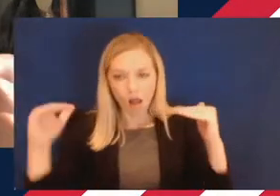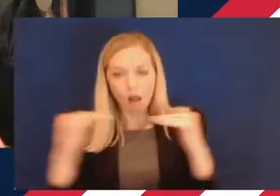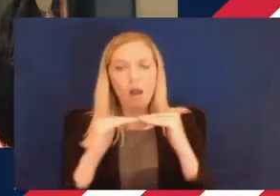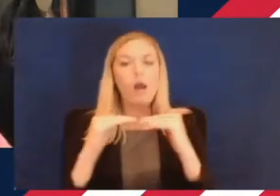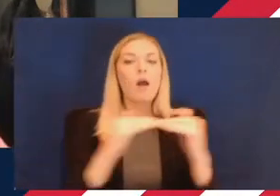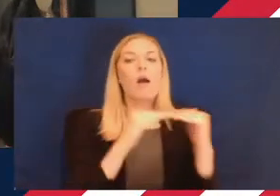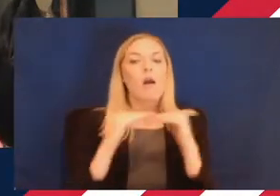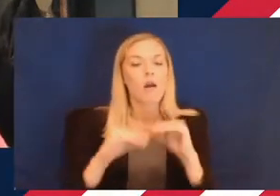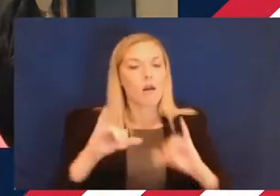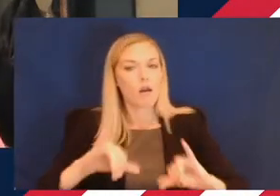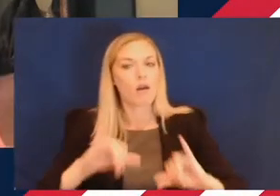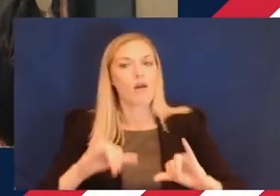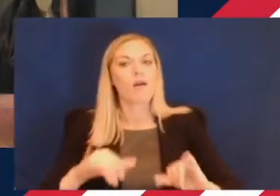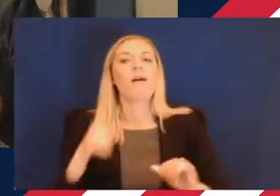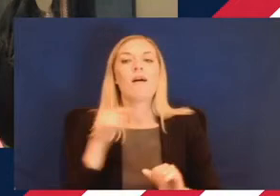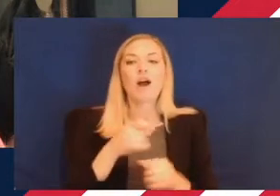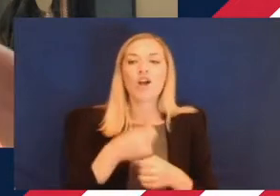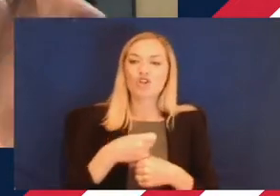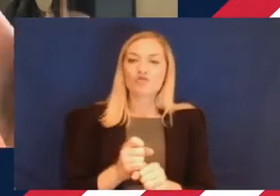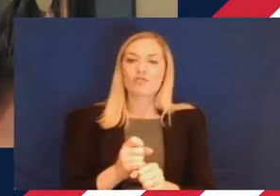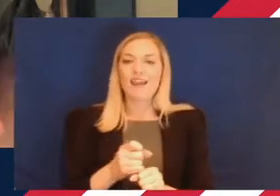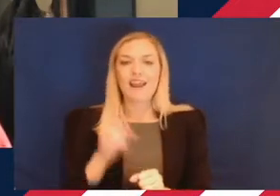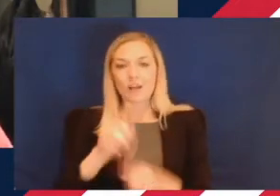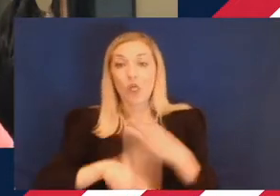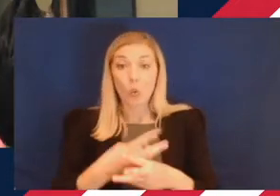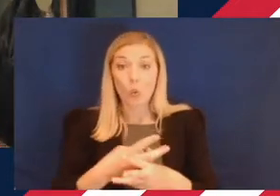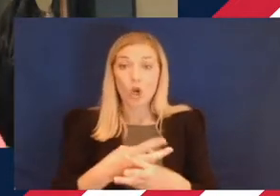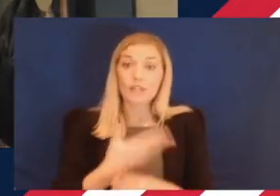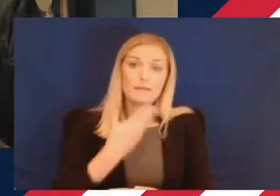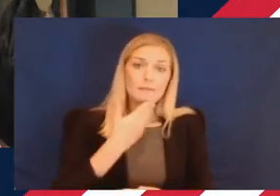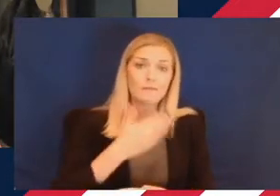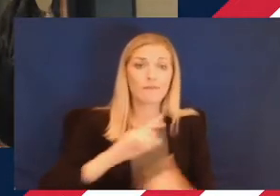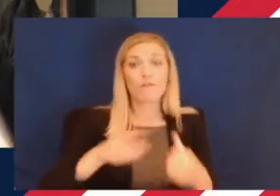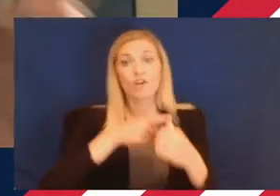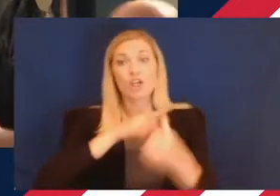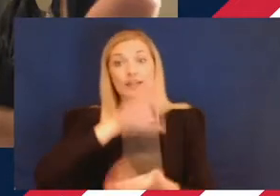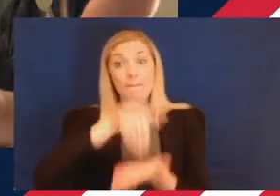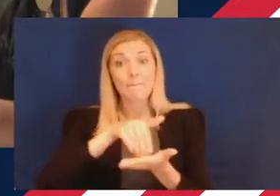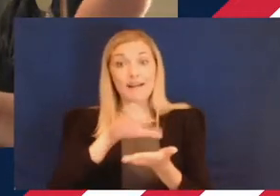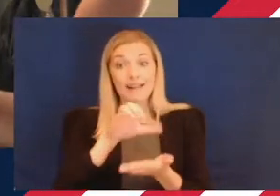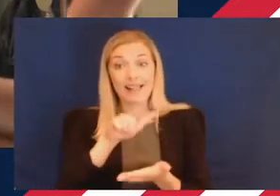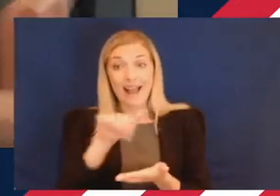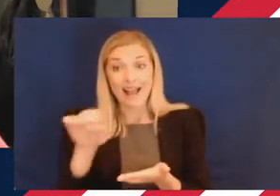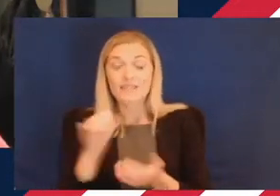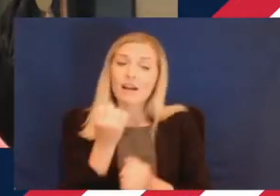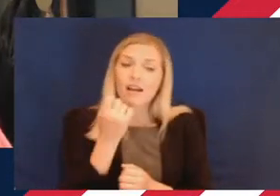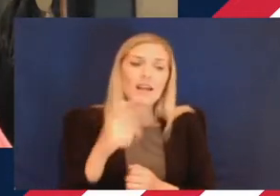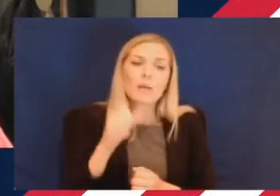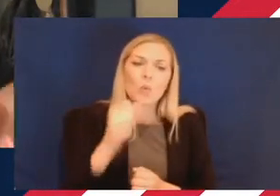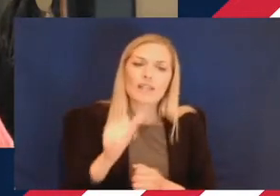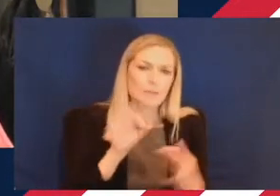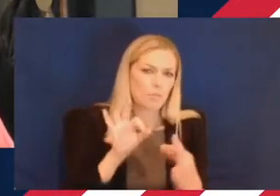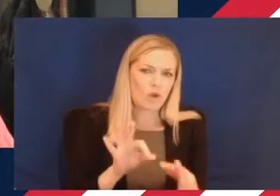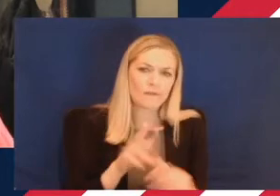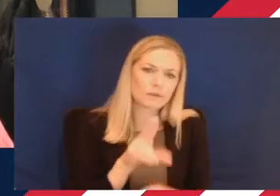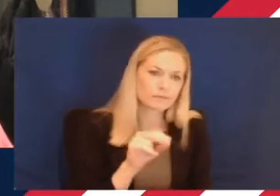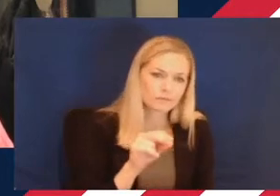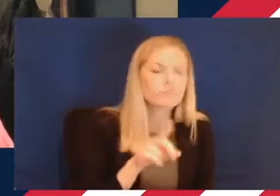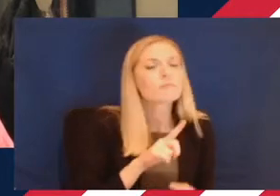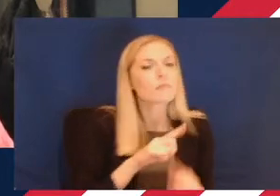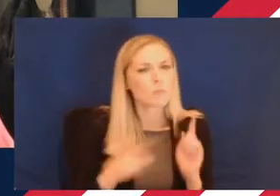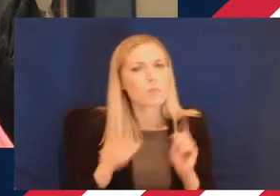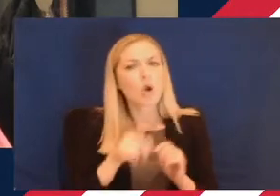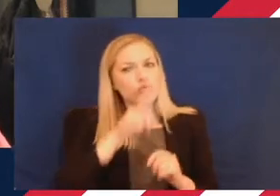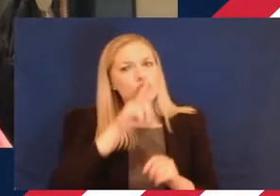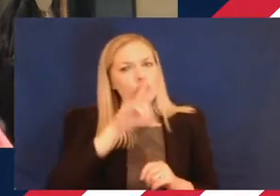first middle class. It wasn't perfect, in fact, far from it, but we started to make real progress on addressing the original sins of